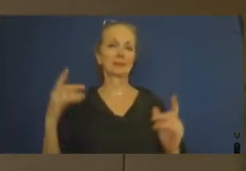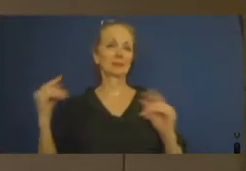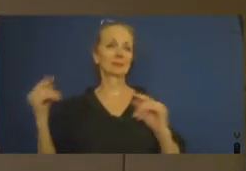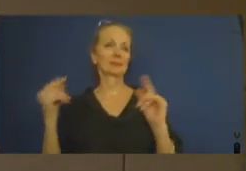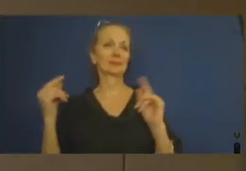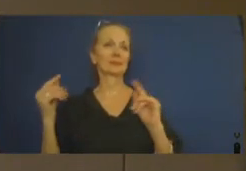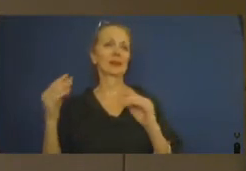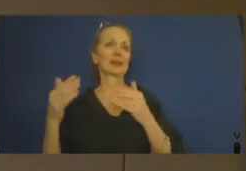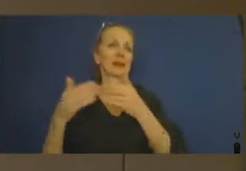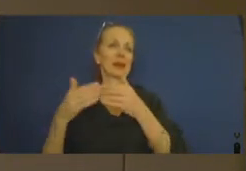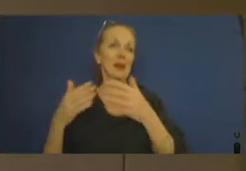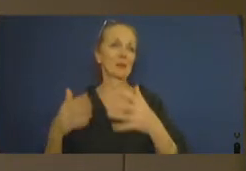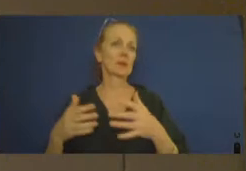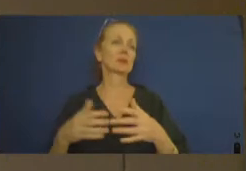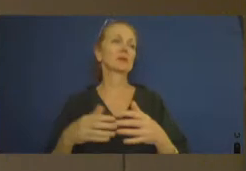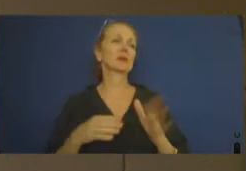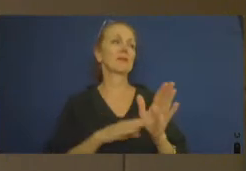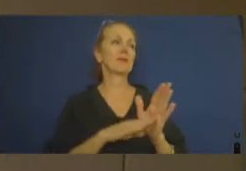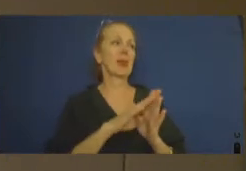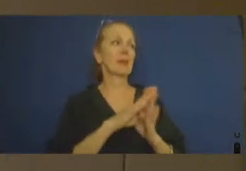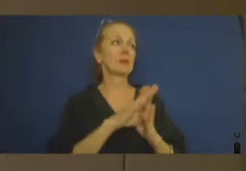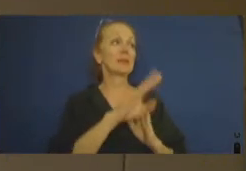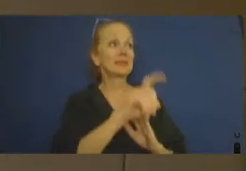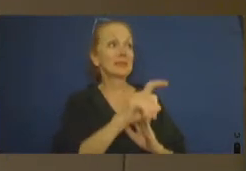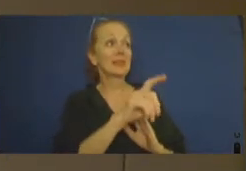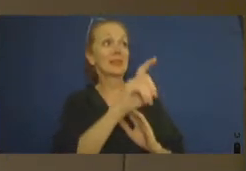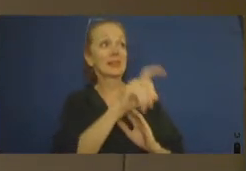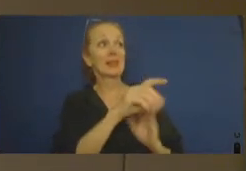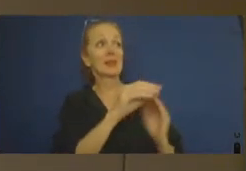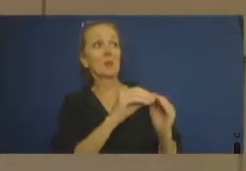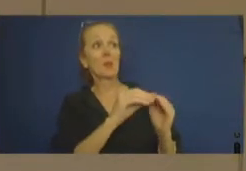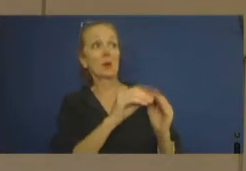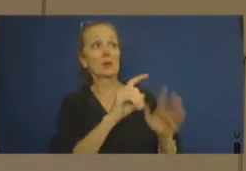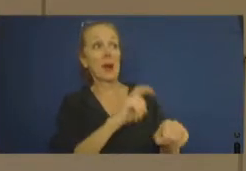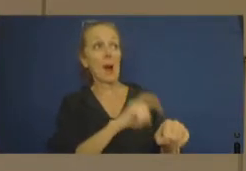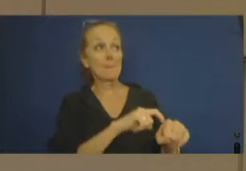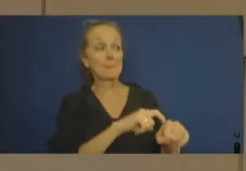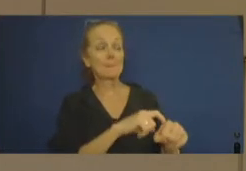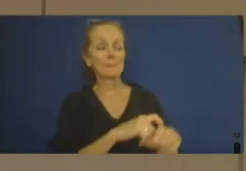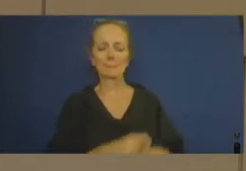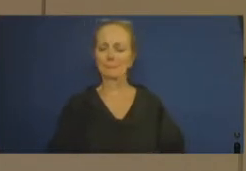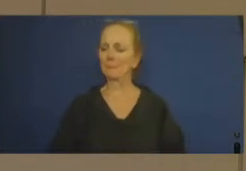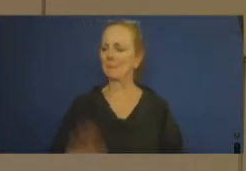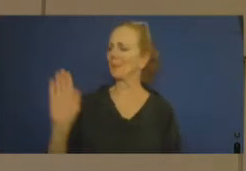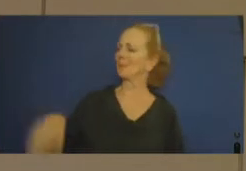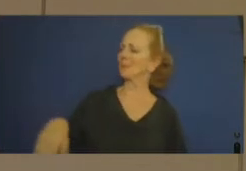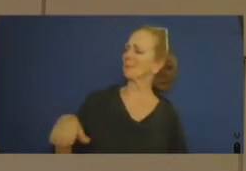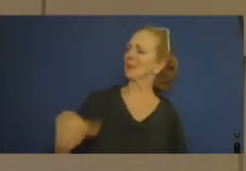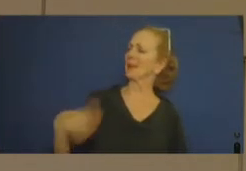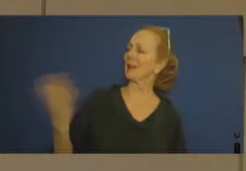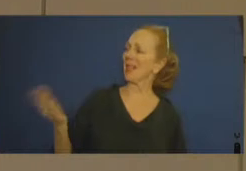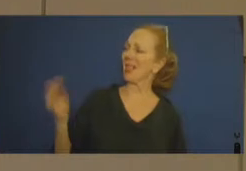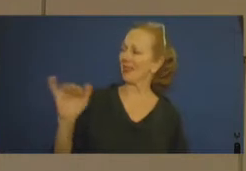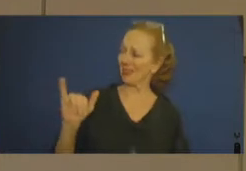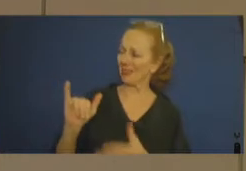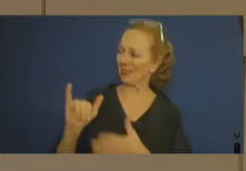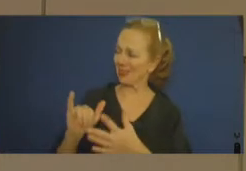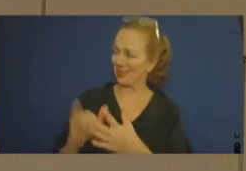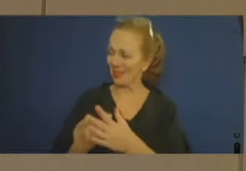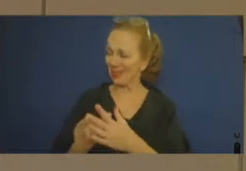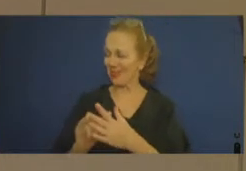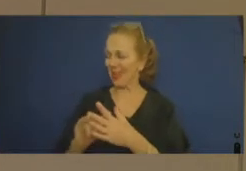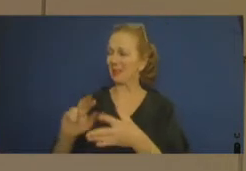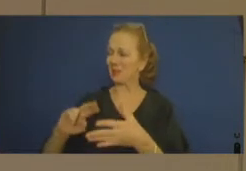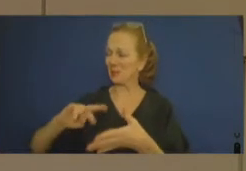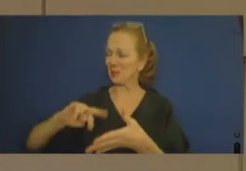time. So, Mr. Mashburn, would that not trigger restarting the process over again if we were to do